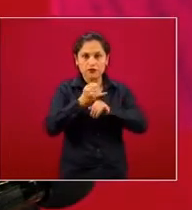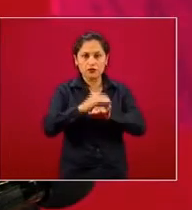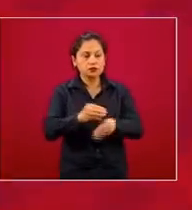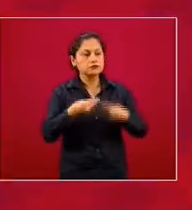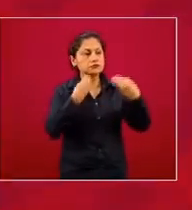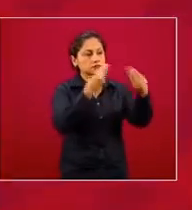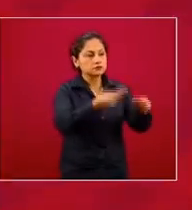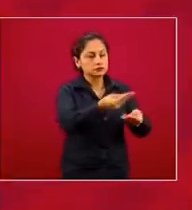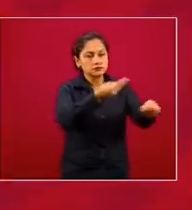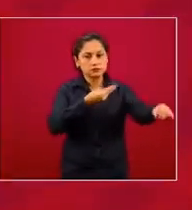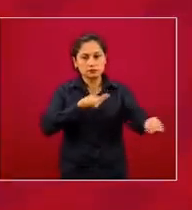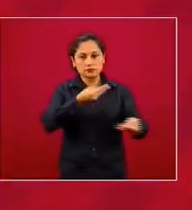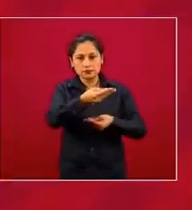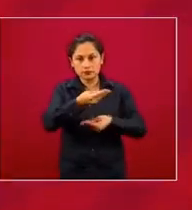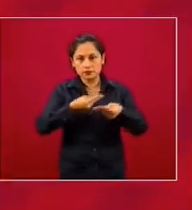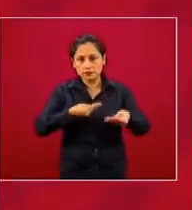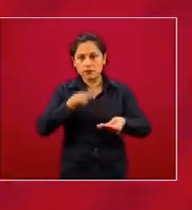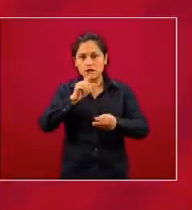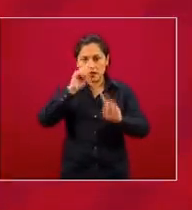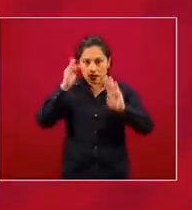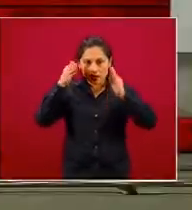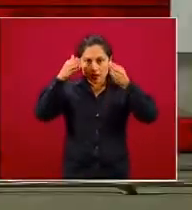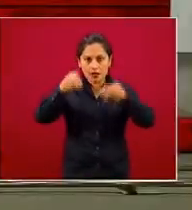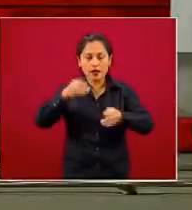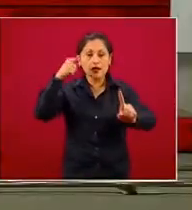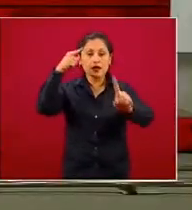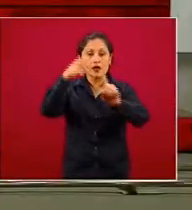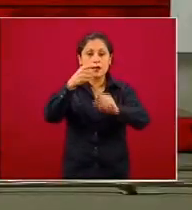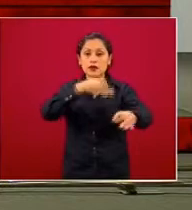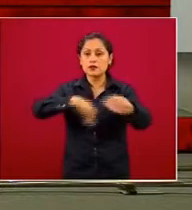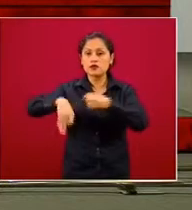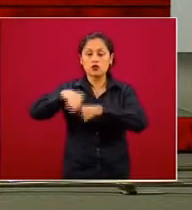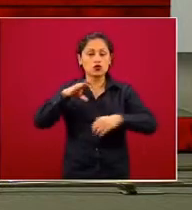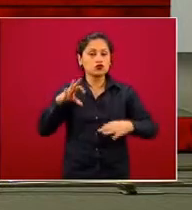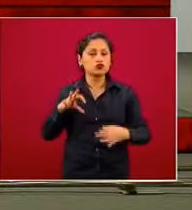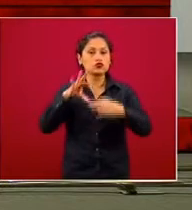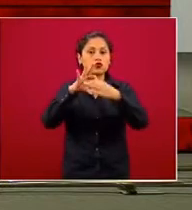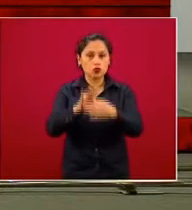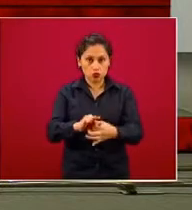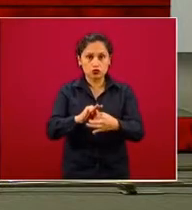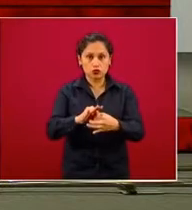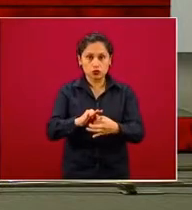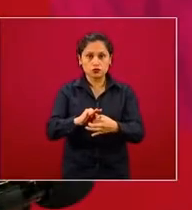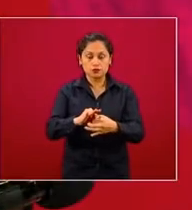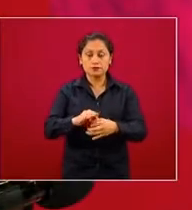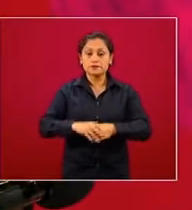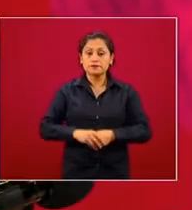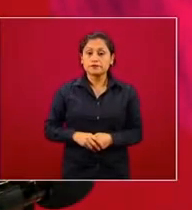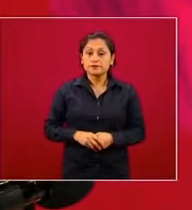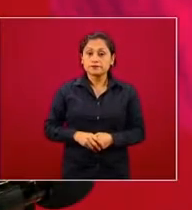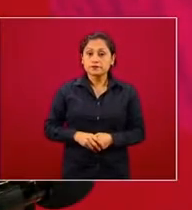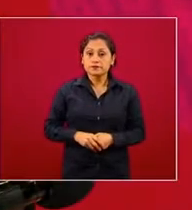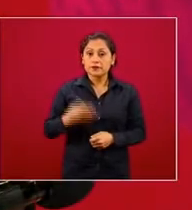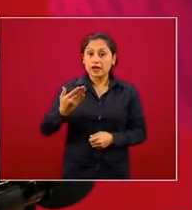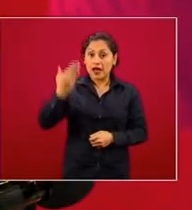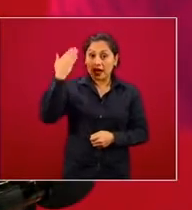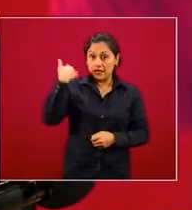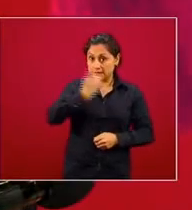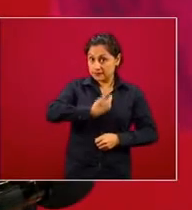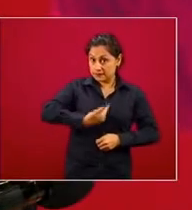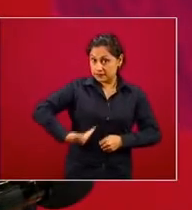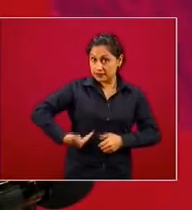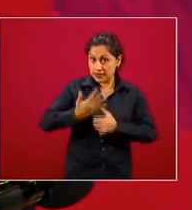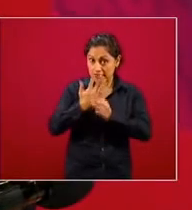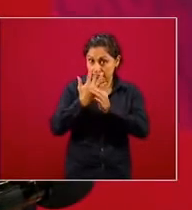which poder is trabajar common juntos por algo interest. que es We del did interés mention it común. at the beginning. The Dijimos desde el president said inicio, lo so as dijo el well, and presidente, we said lo it with dijimos all your todos sus